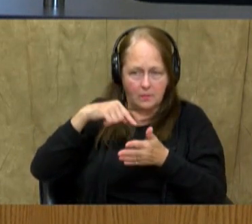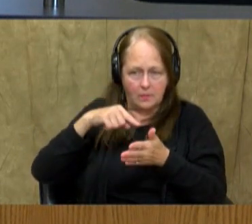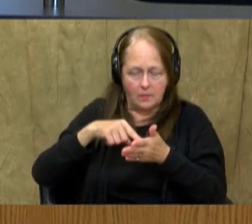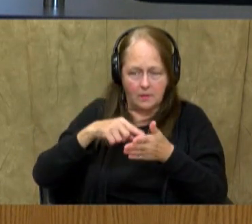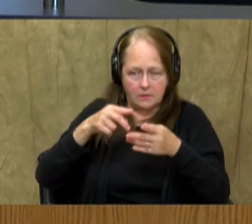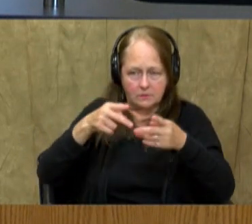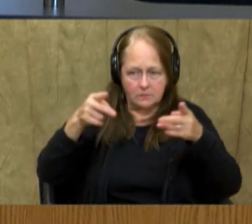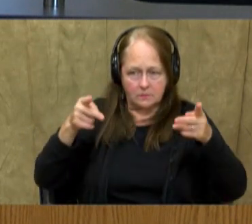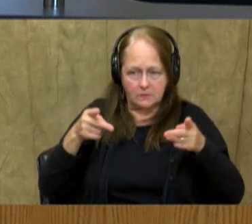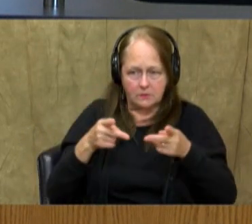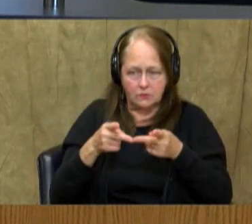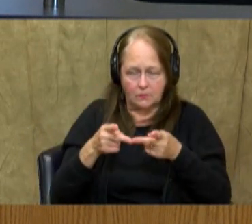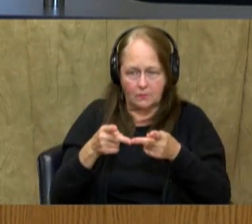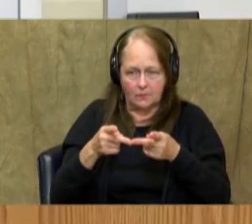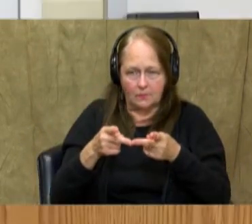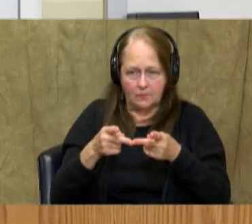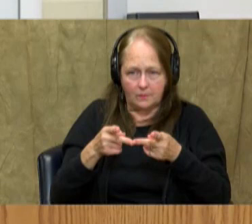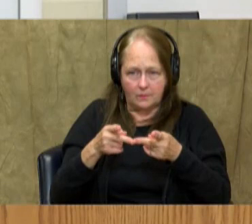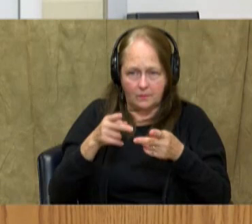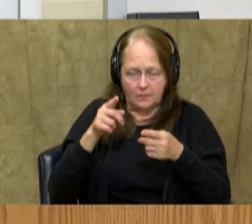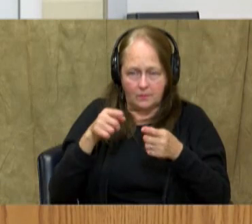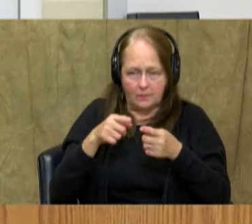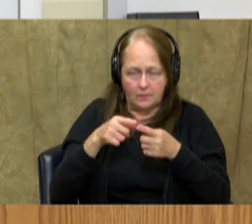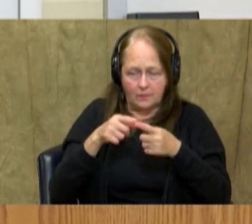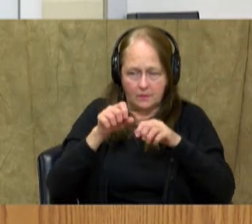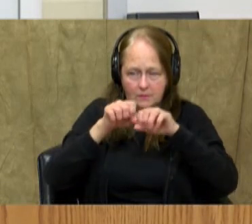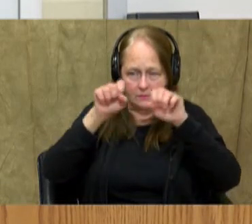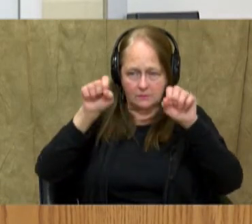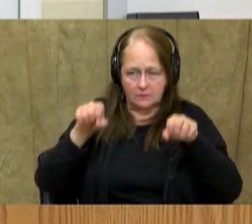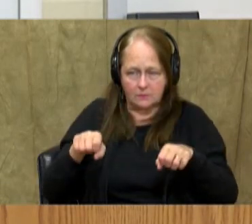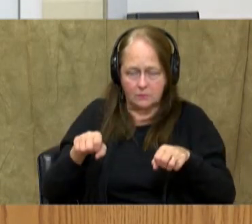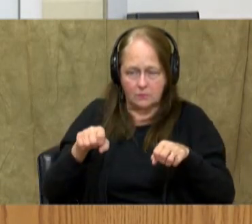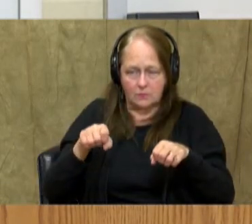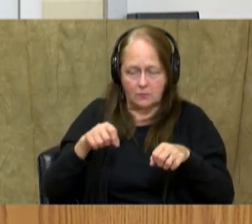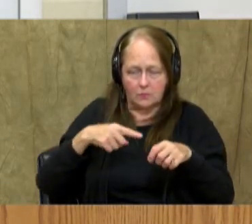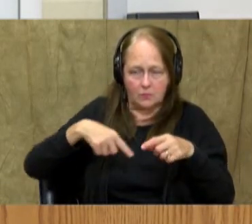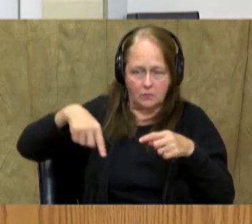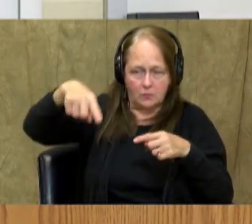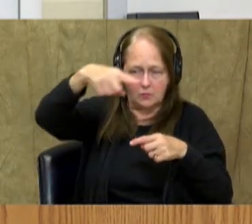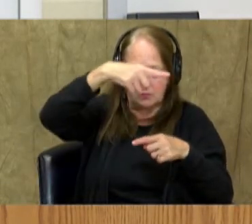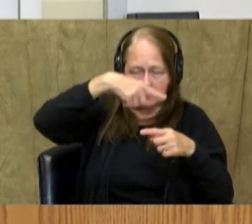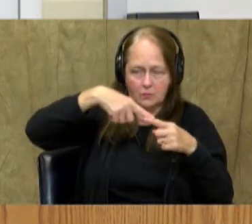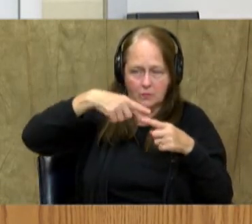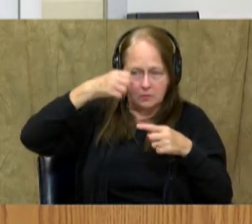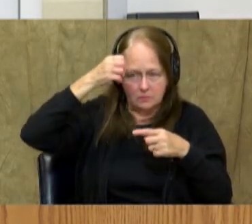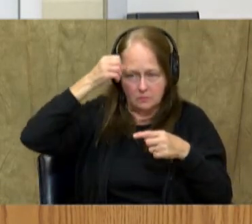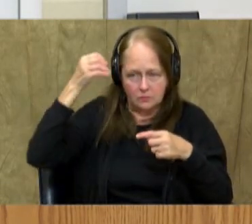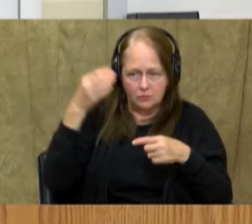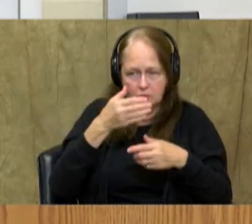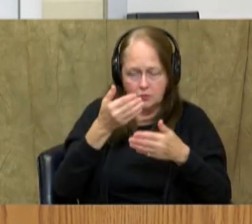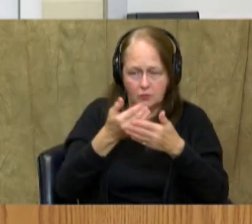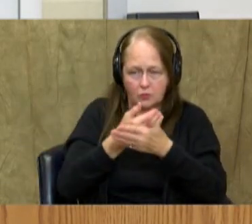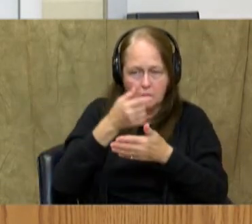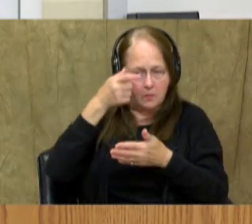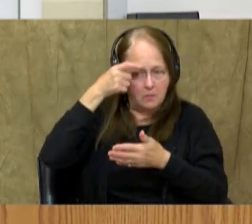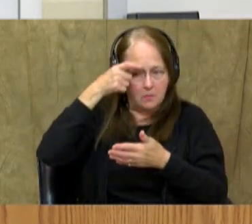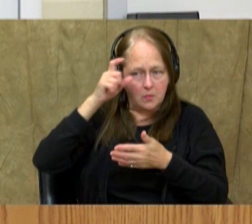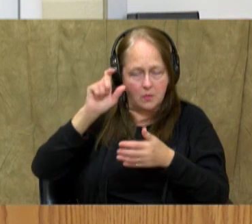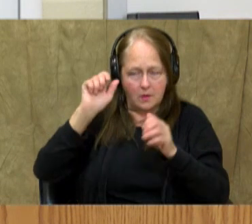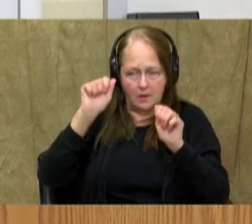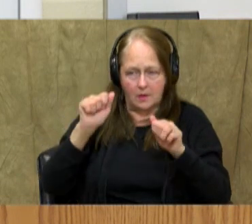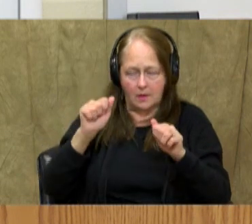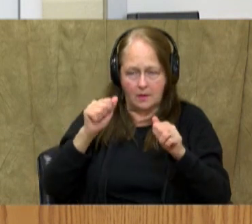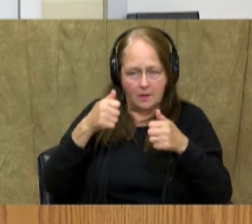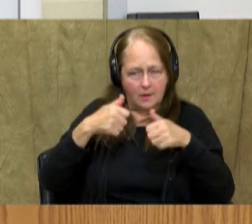position. So as this system is orbiting around the sun, new moon could occur at any of